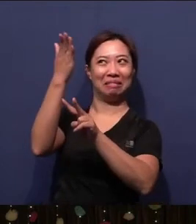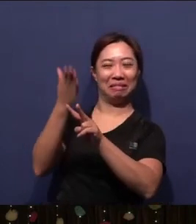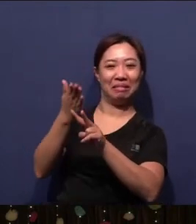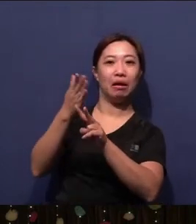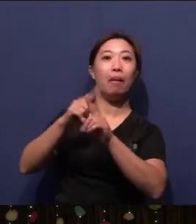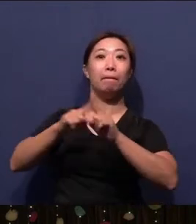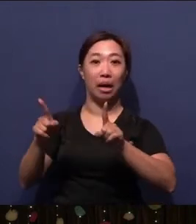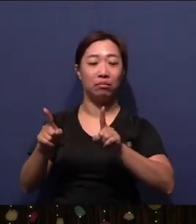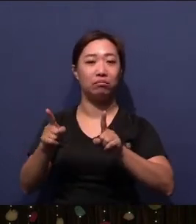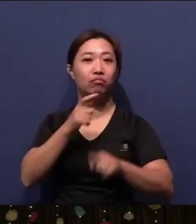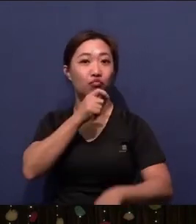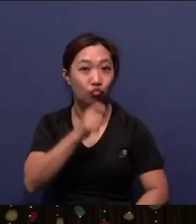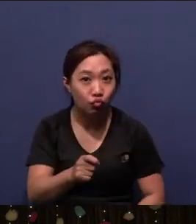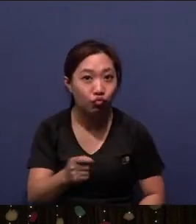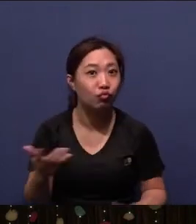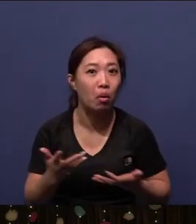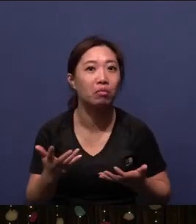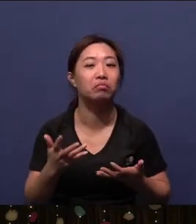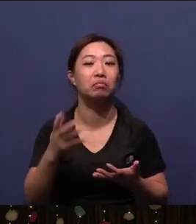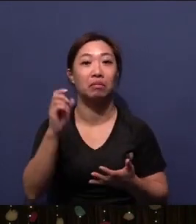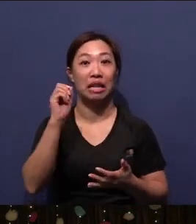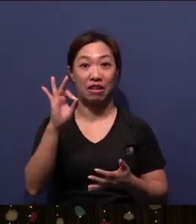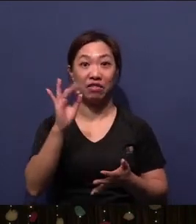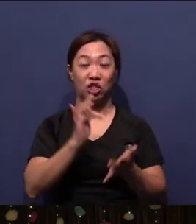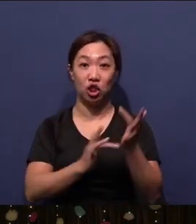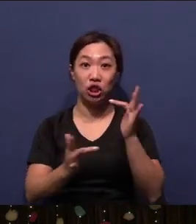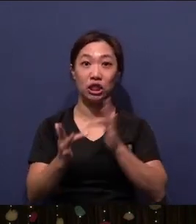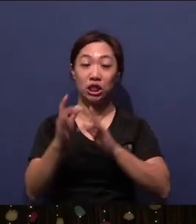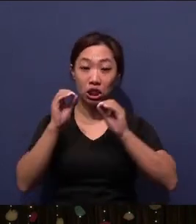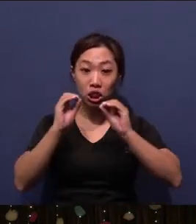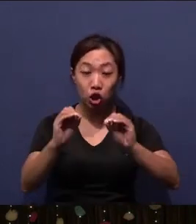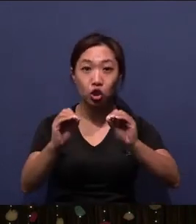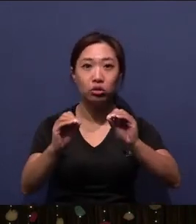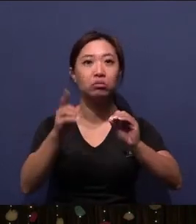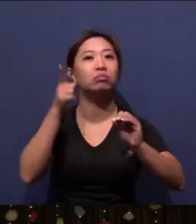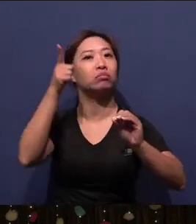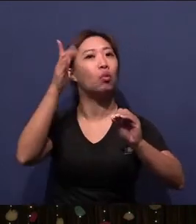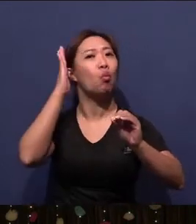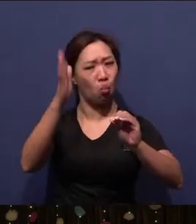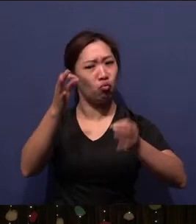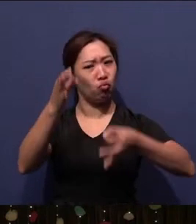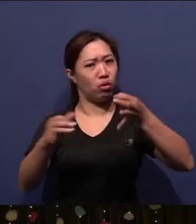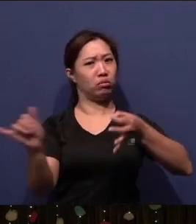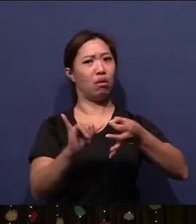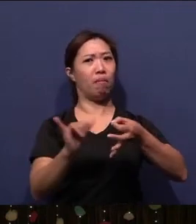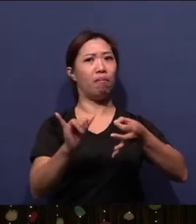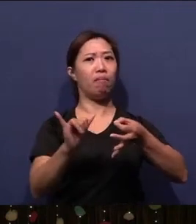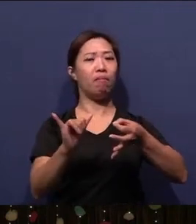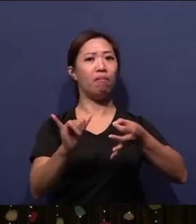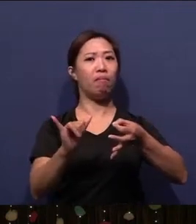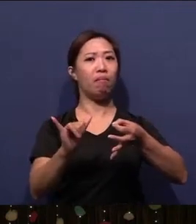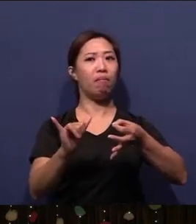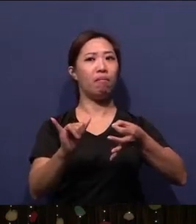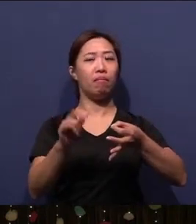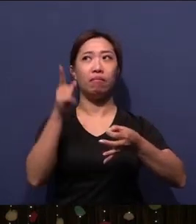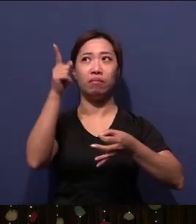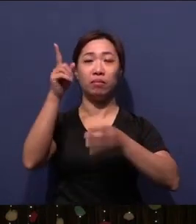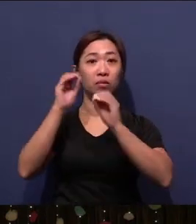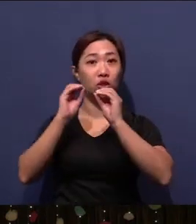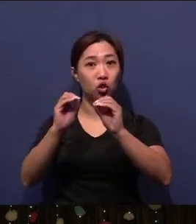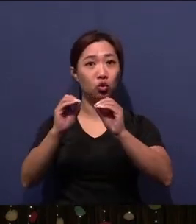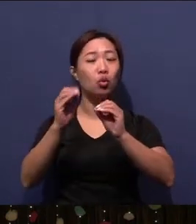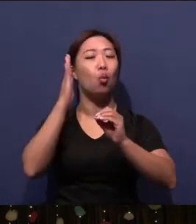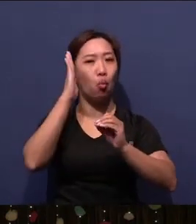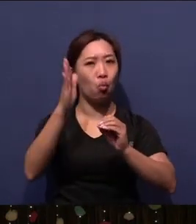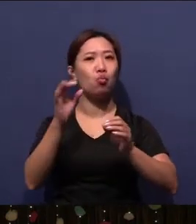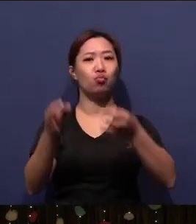But the fact is that if Jesus teach, he will judge. If Jesus teach, he will